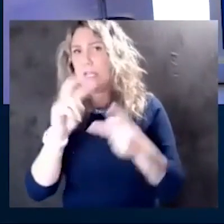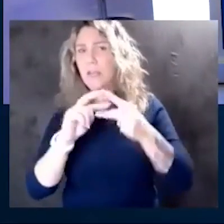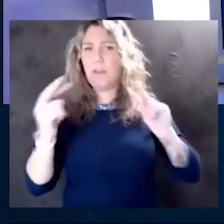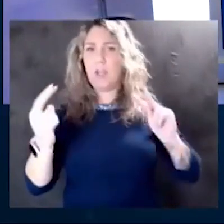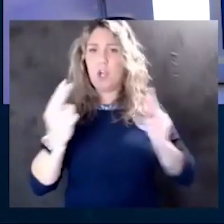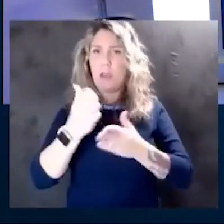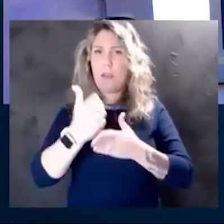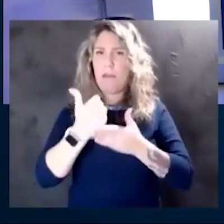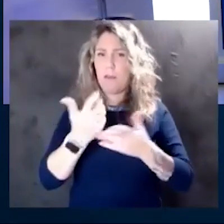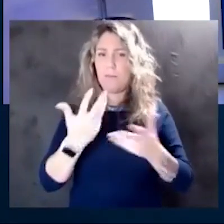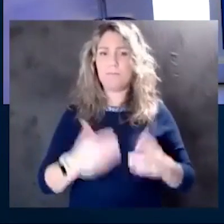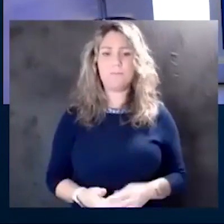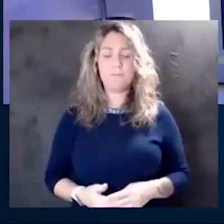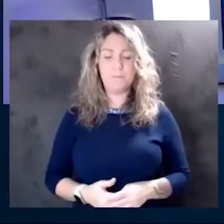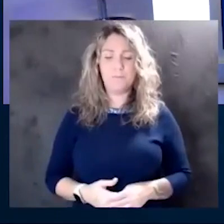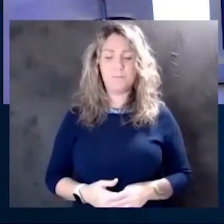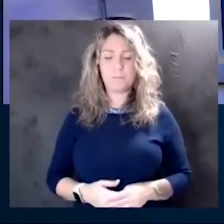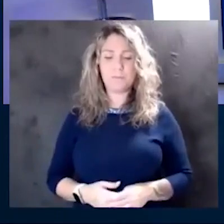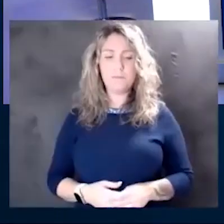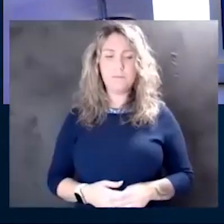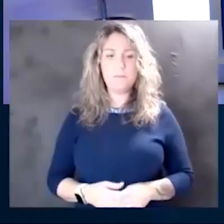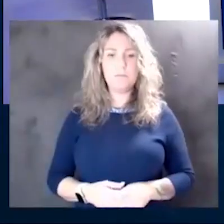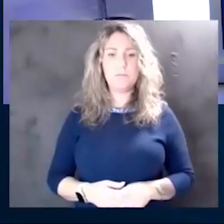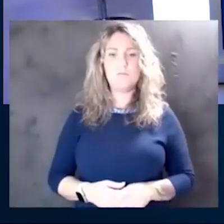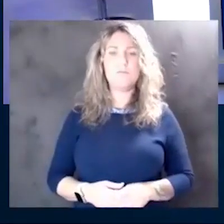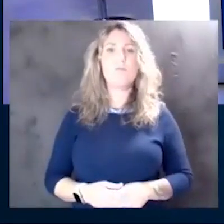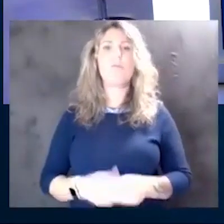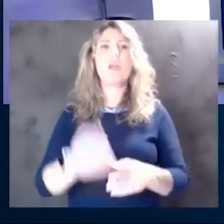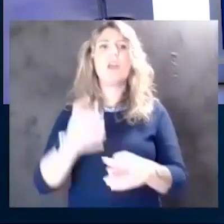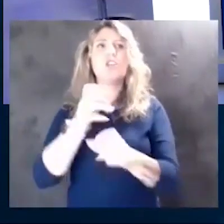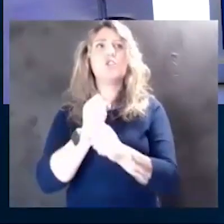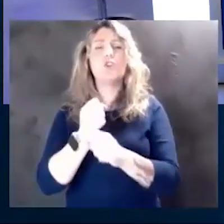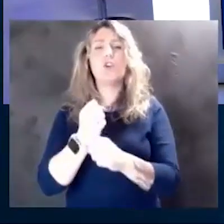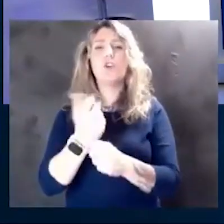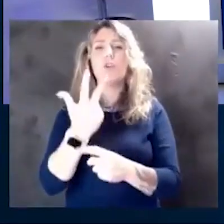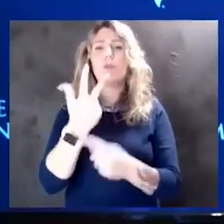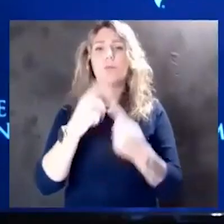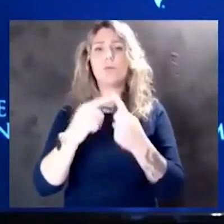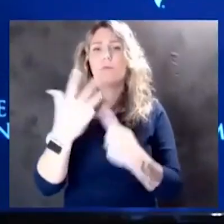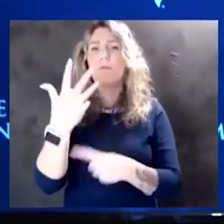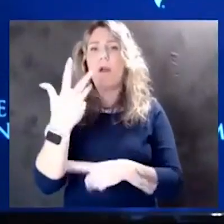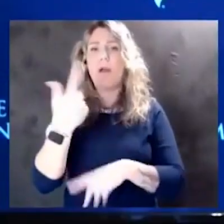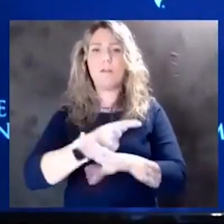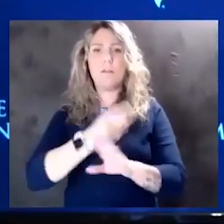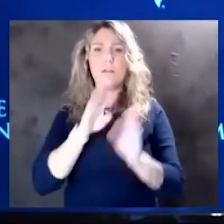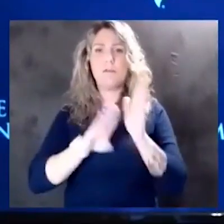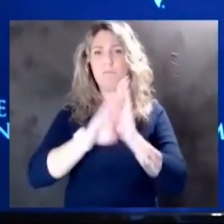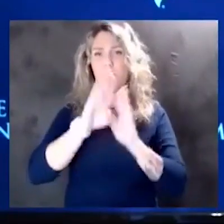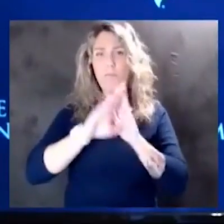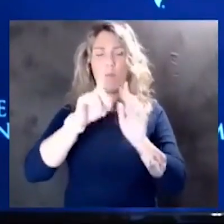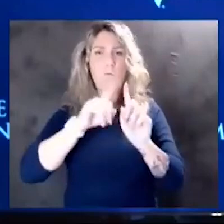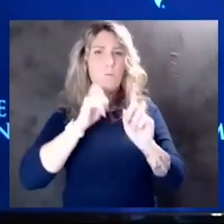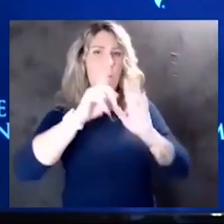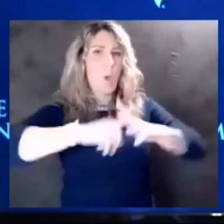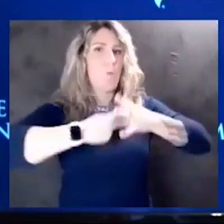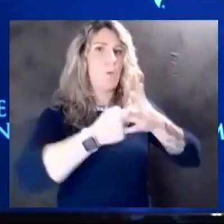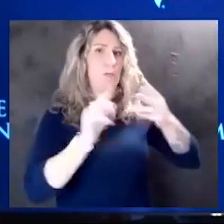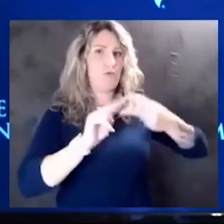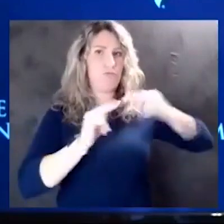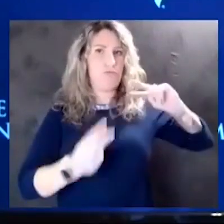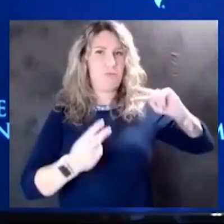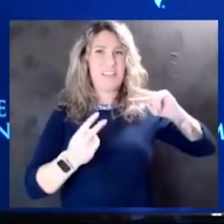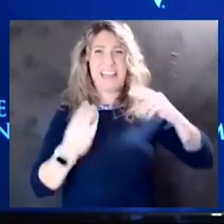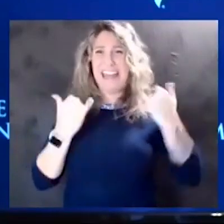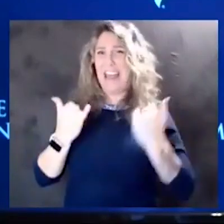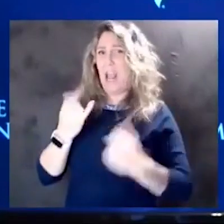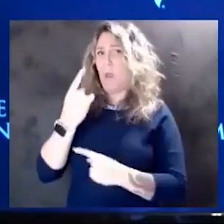Whereas it took 3 to 5 days sometimes to develop the symptoms from the original strain, it may be 1 to 2 days with this strain.